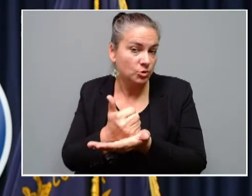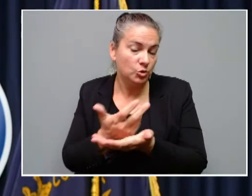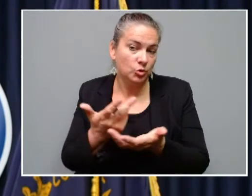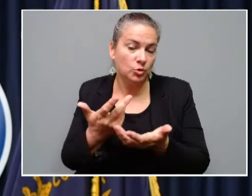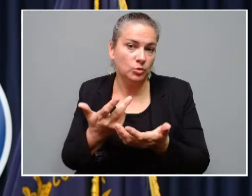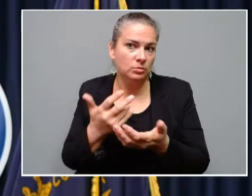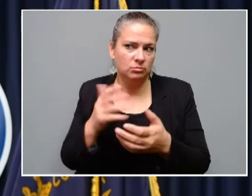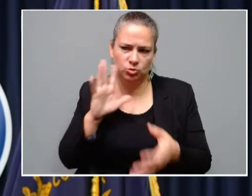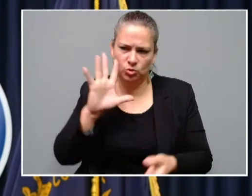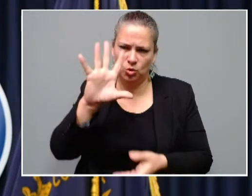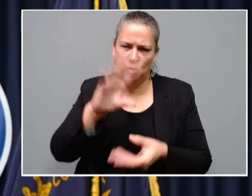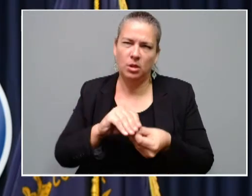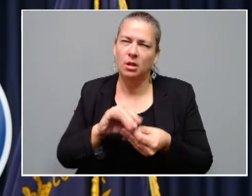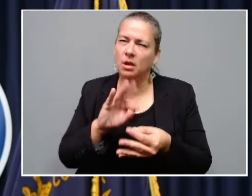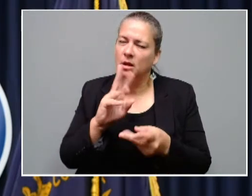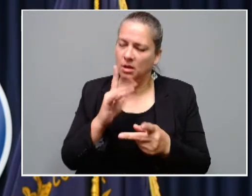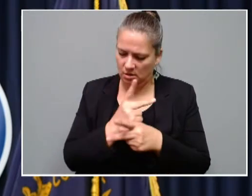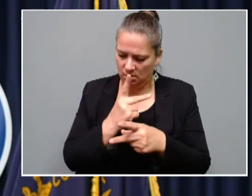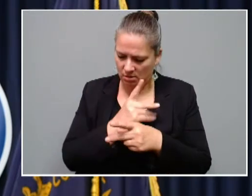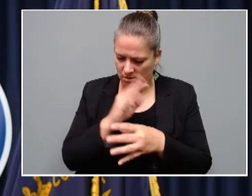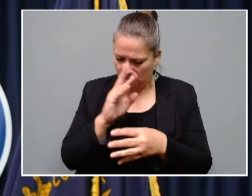That is